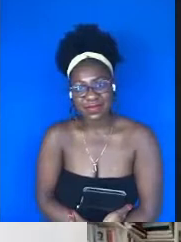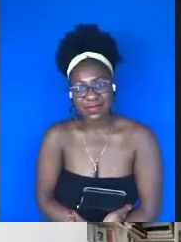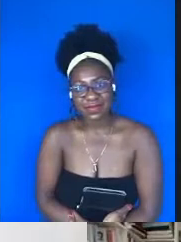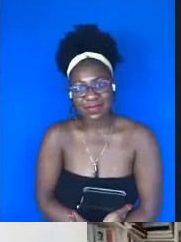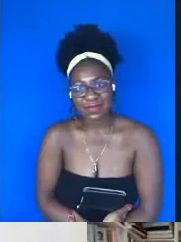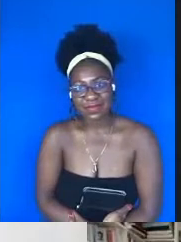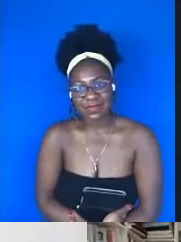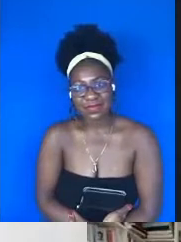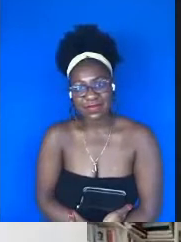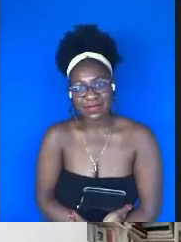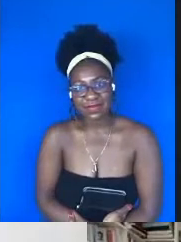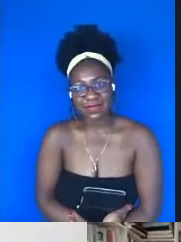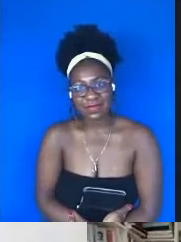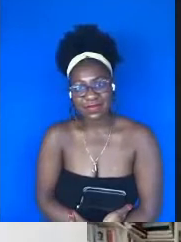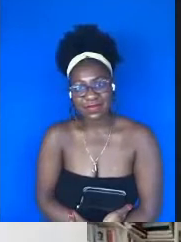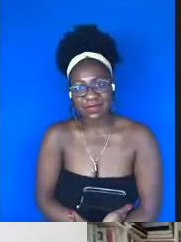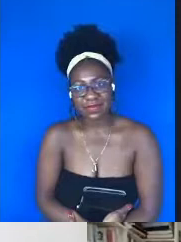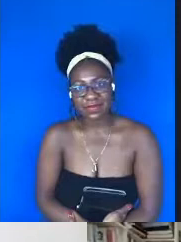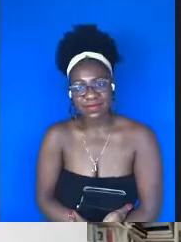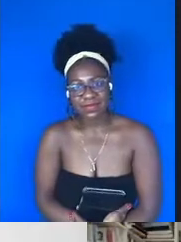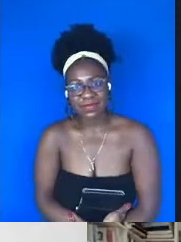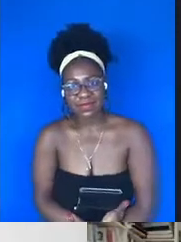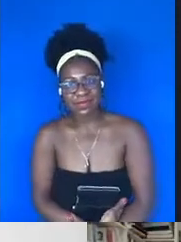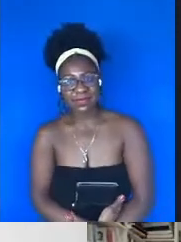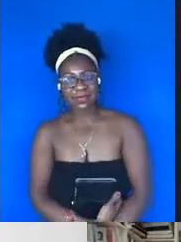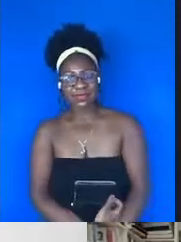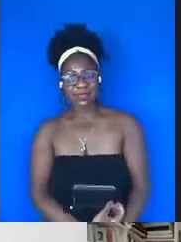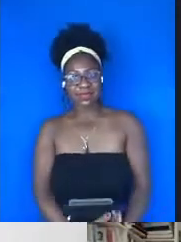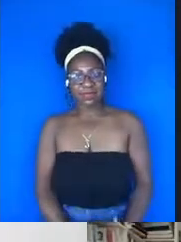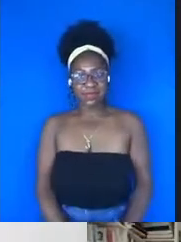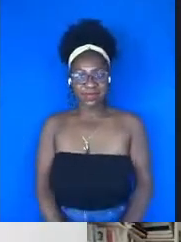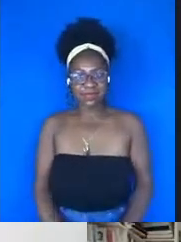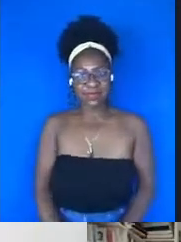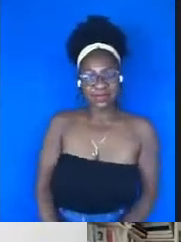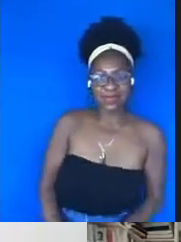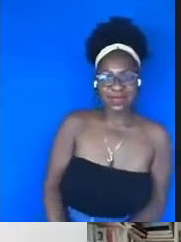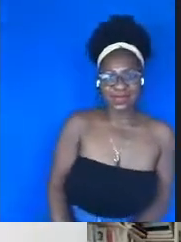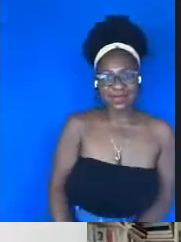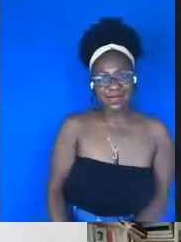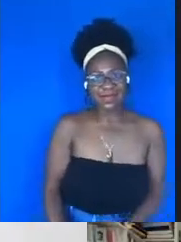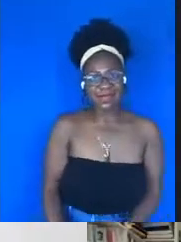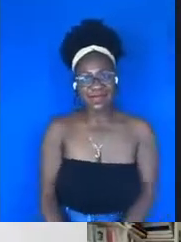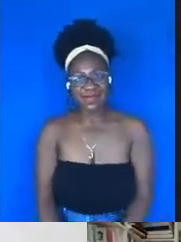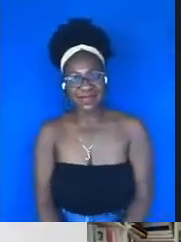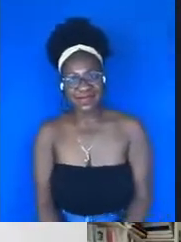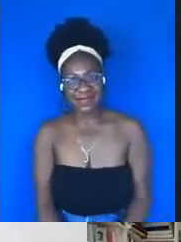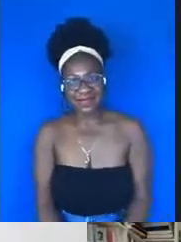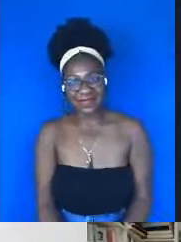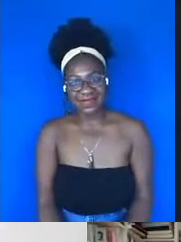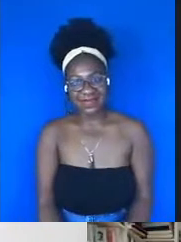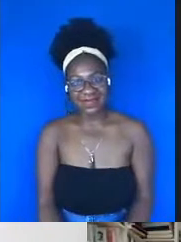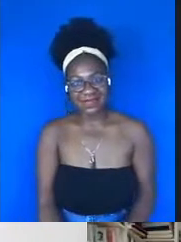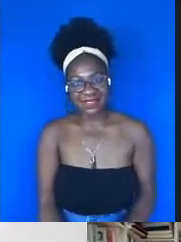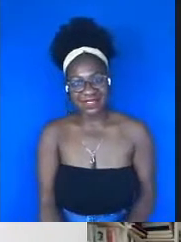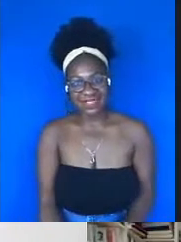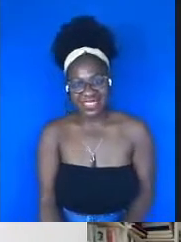to see all these women. I remember when I first got the phone call from Black Girls Love the BARD, I was like, that is just a fantastic name for a company.